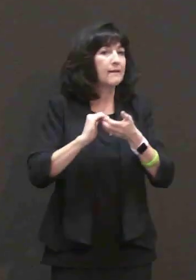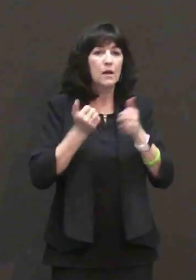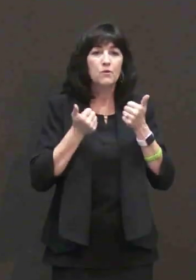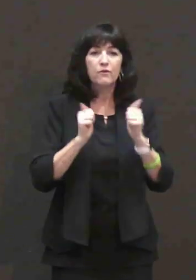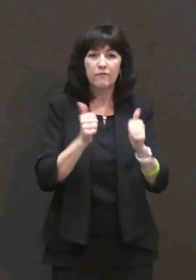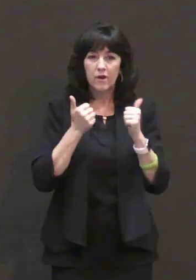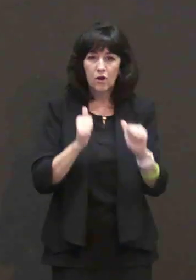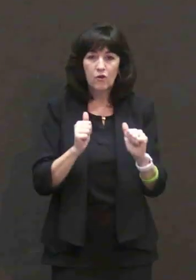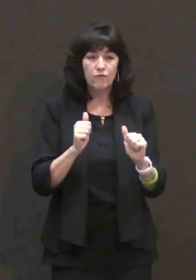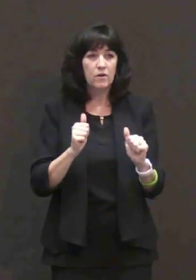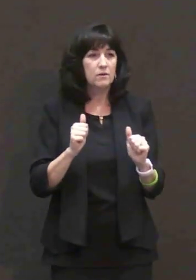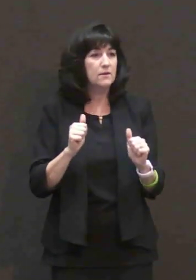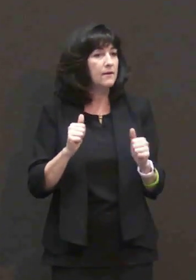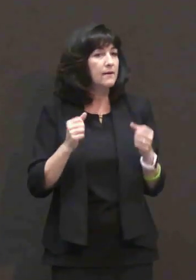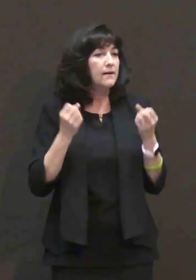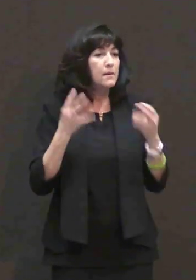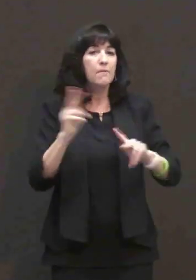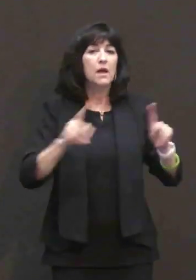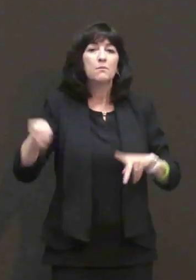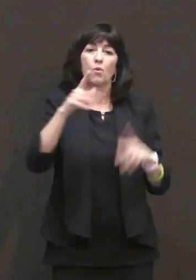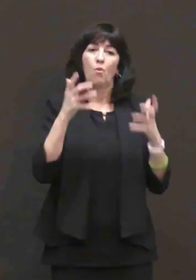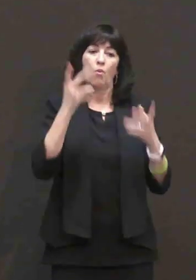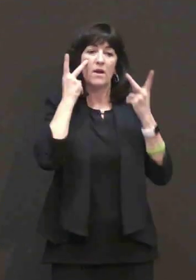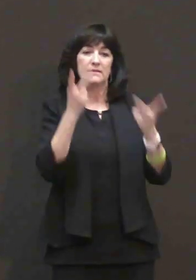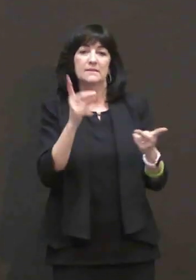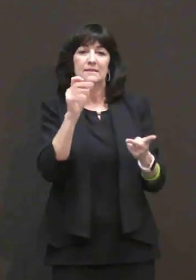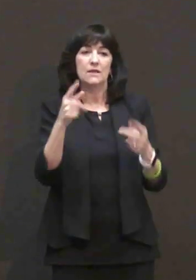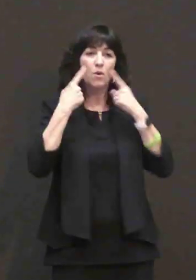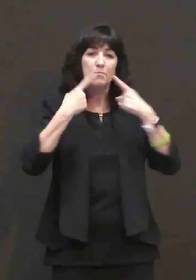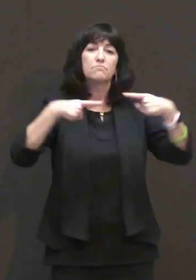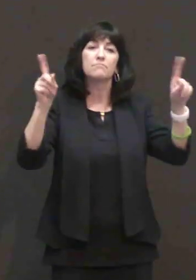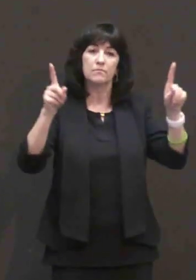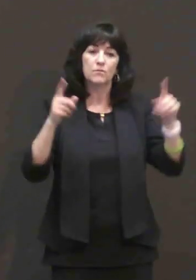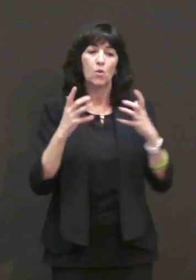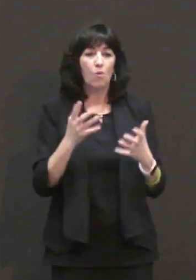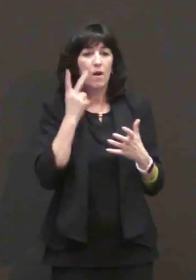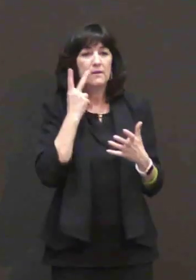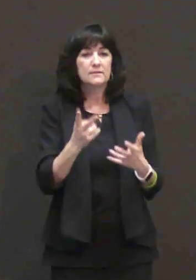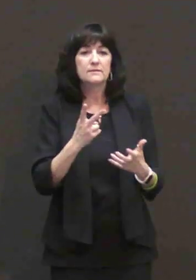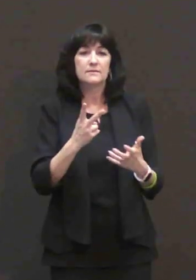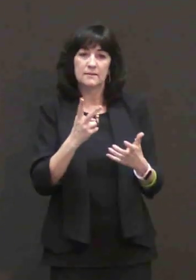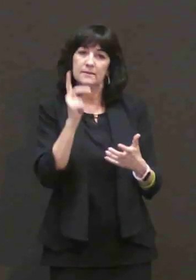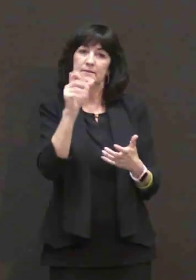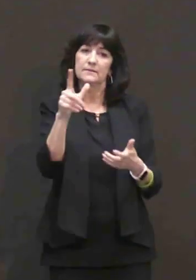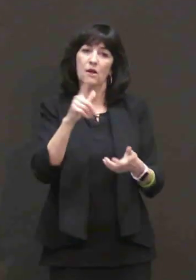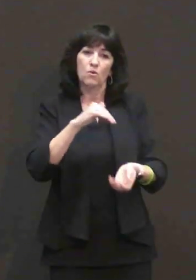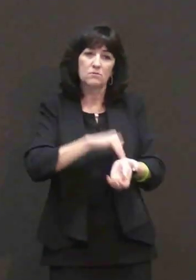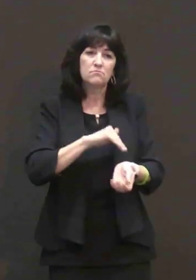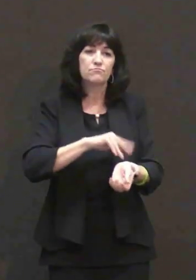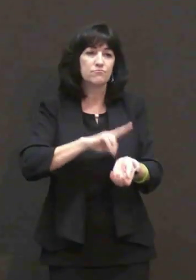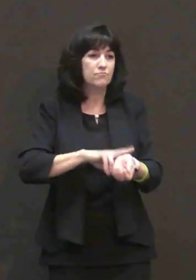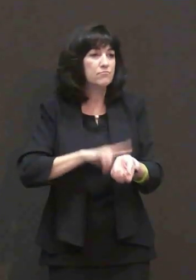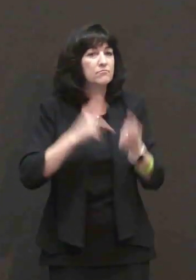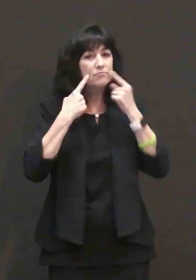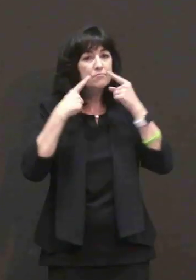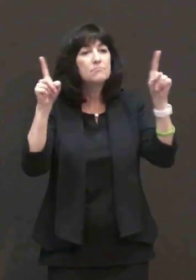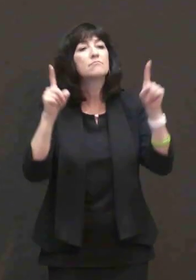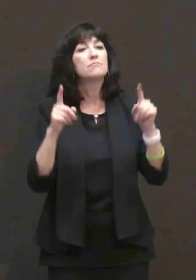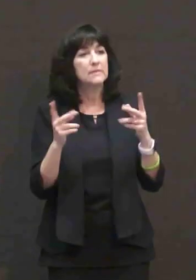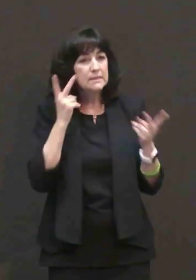Everybody wants Delaware to succeed. Everybody wants our hospital and our healthcare providers to succeed, as they've already shown across the country in New Jersey and New